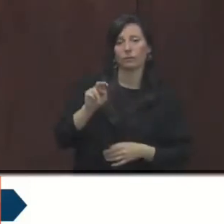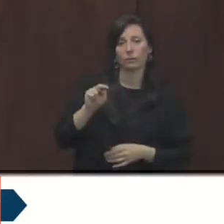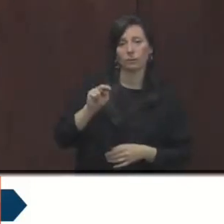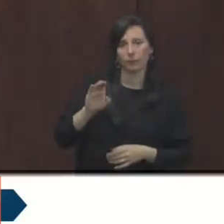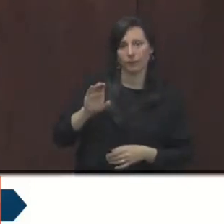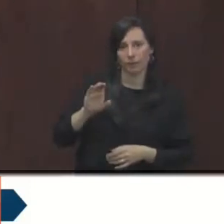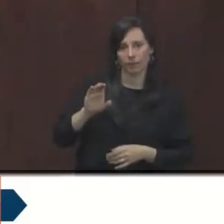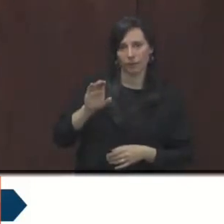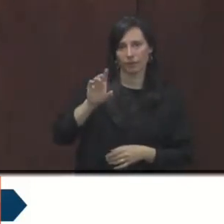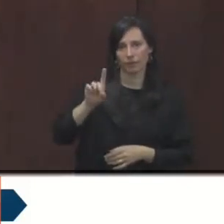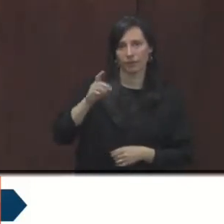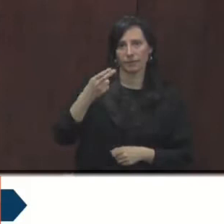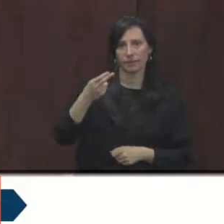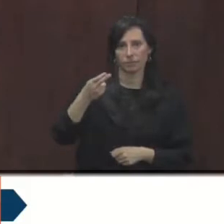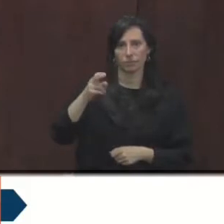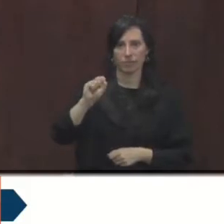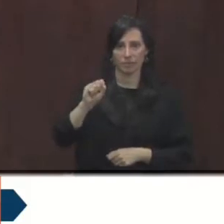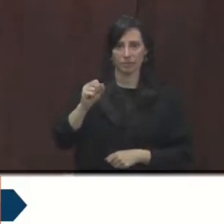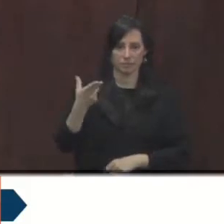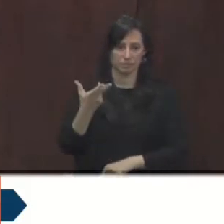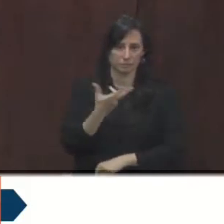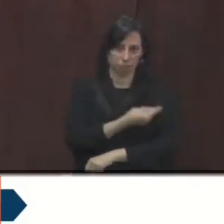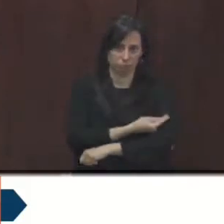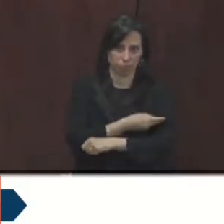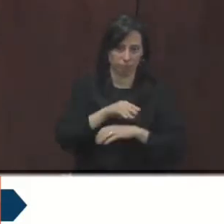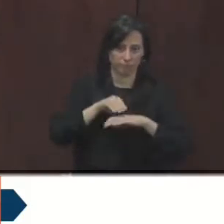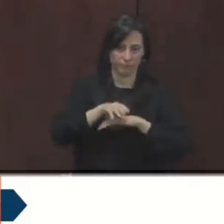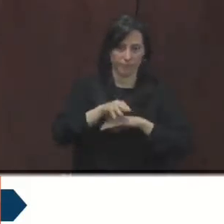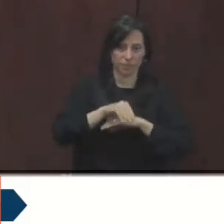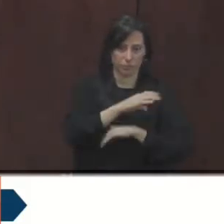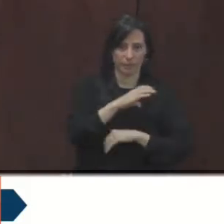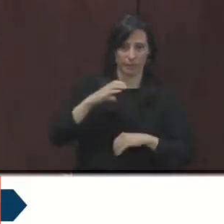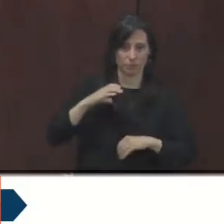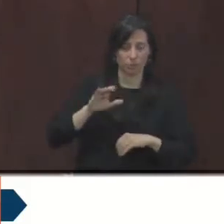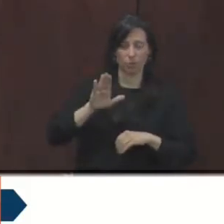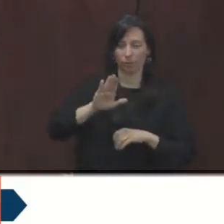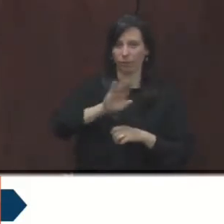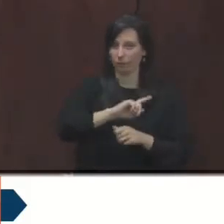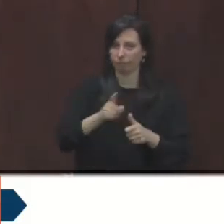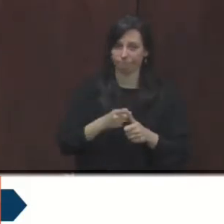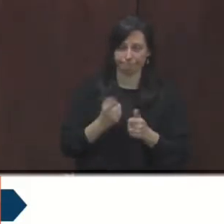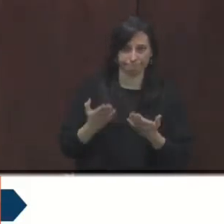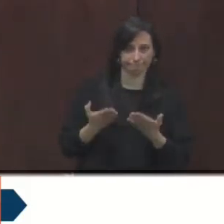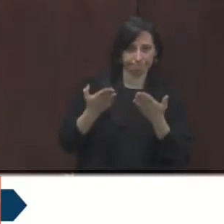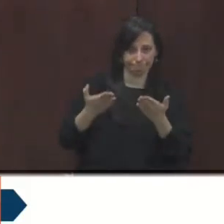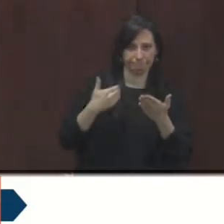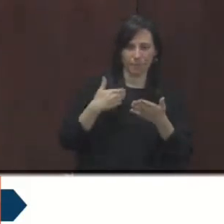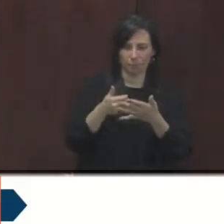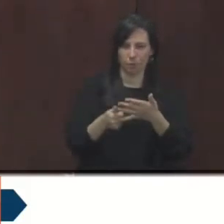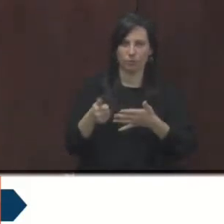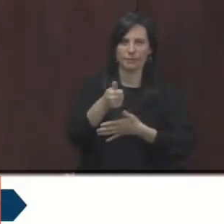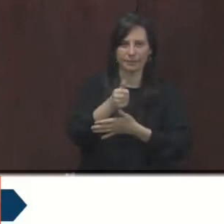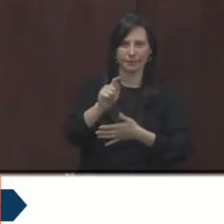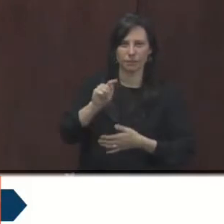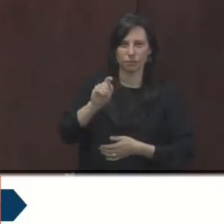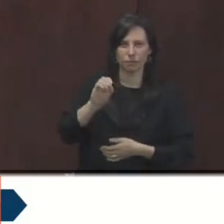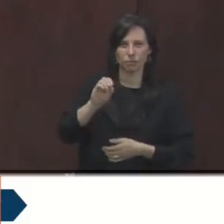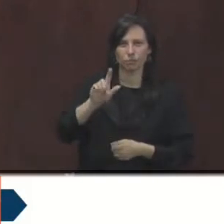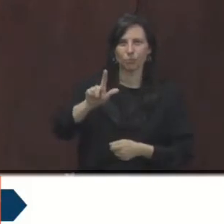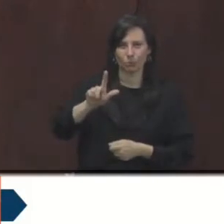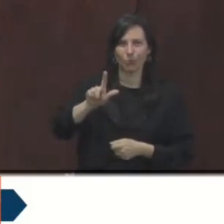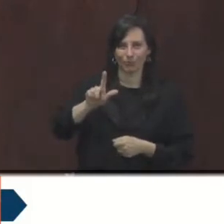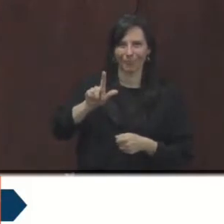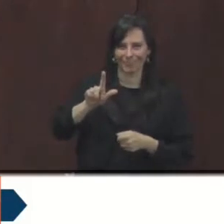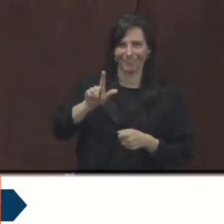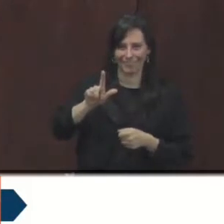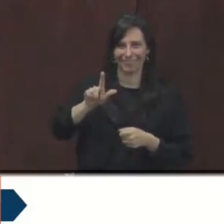Services Vaccine Advisory Council had proposed an initial vaccination prioritization tool. It was had a